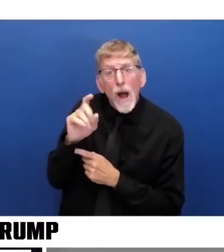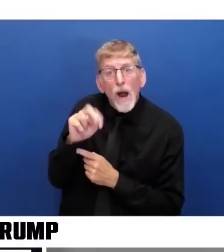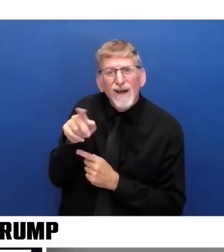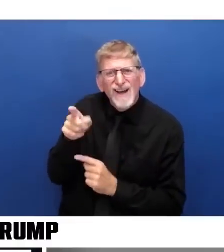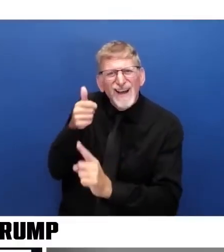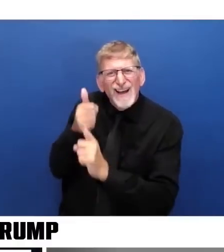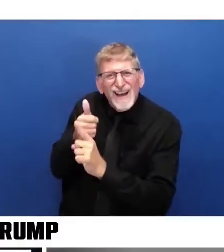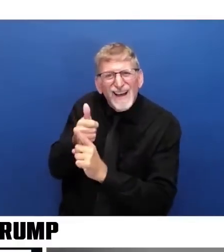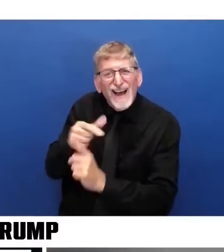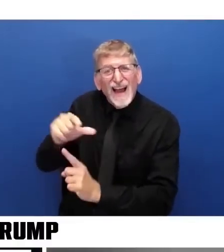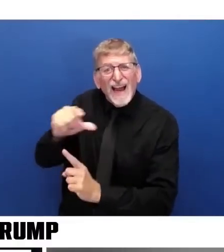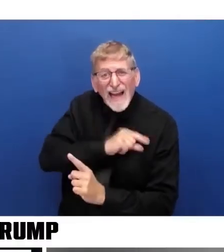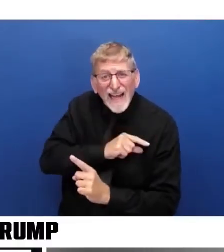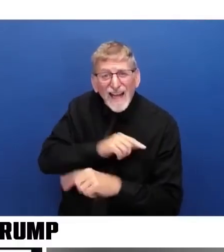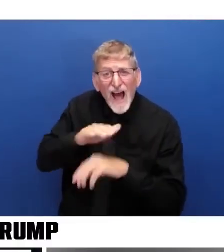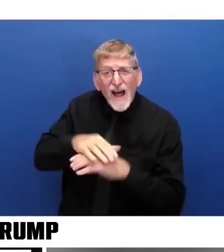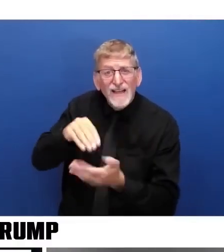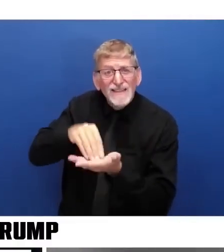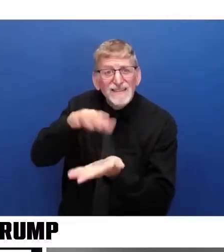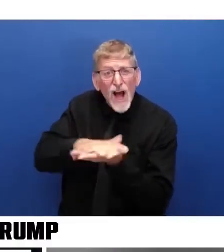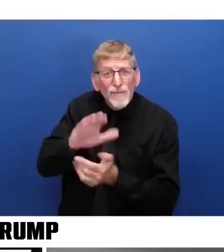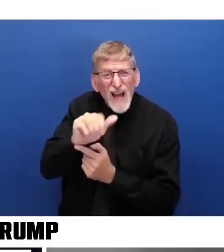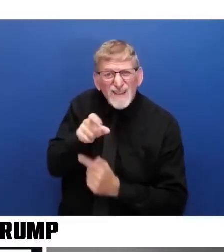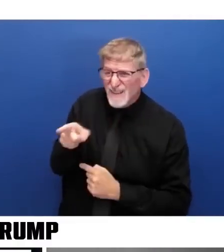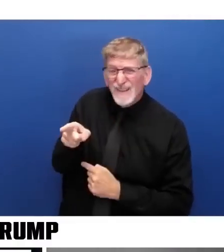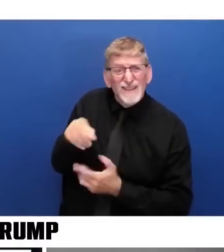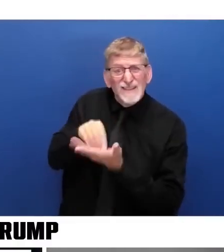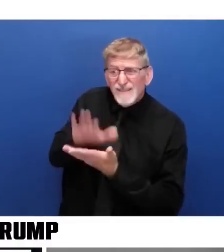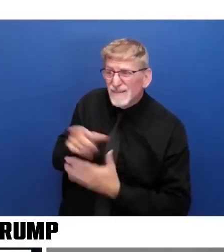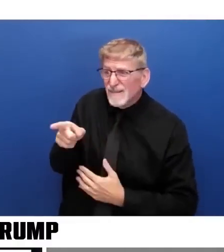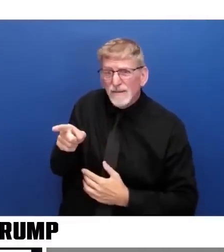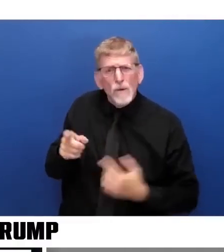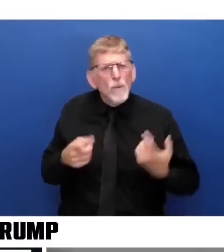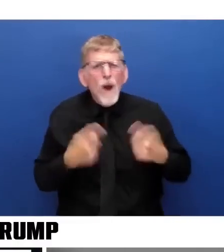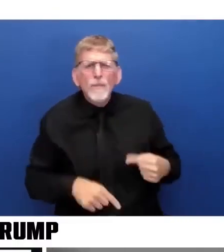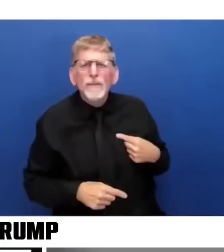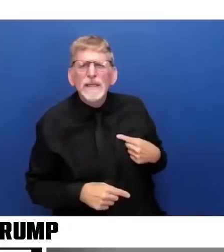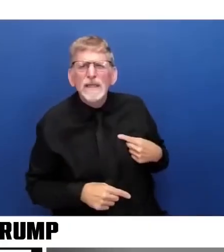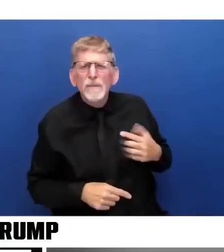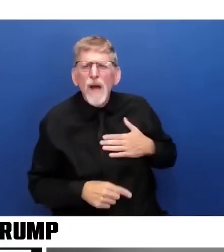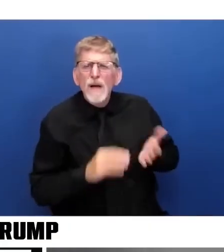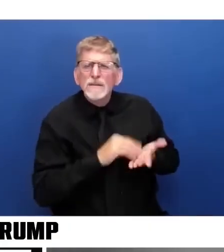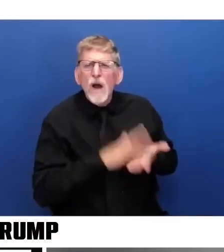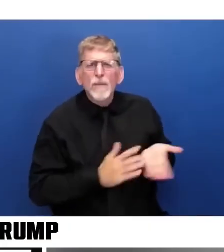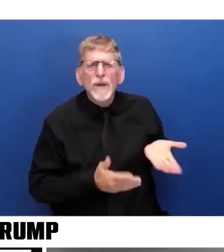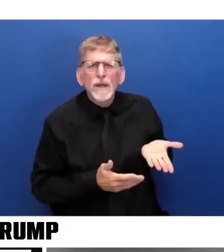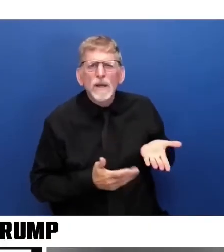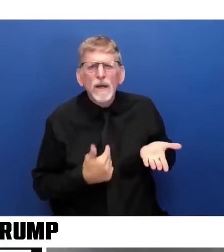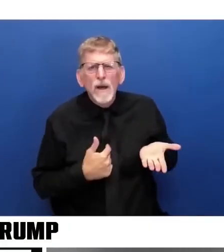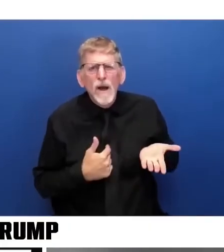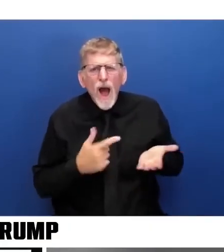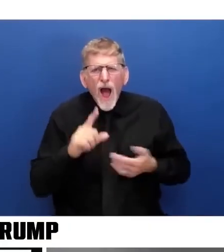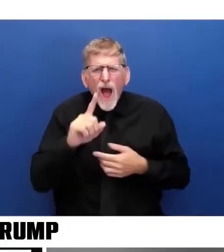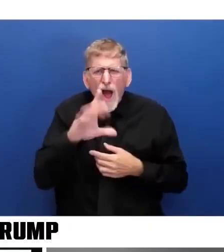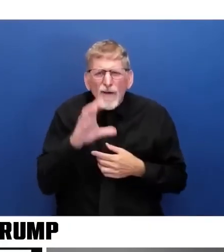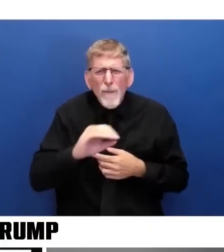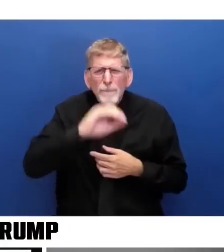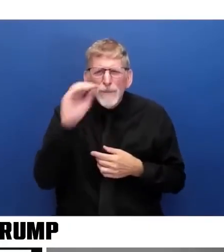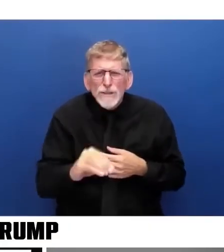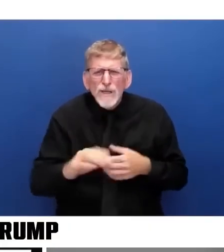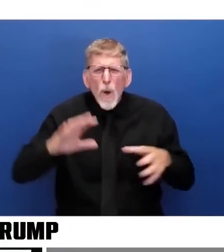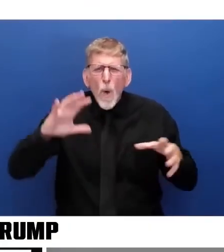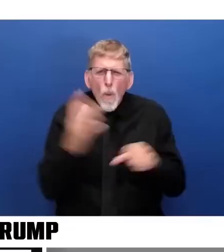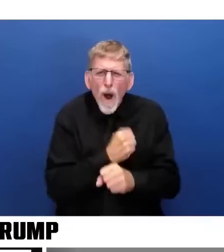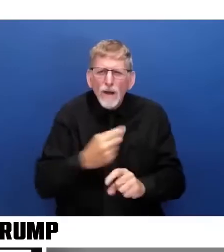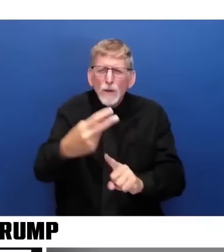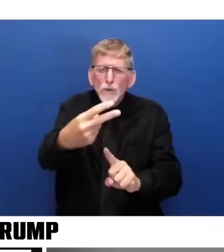what happened in my documents case? They said, oh, that's the toughest of them all. A complete and total victory. 2 months ago, it was thrown